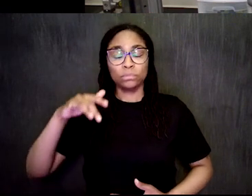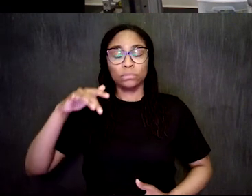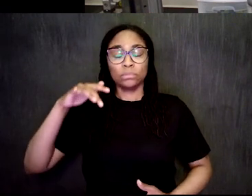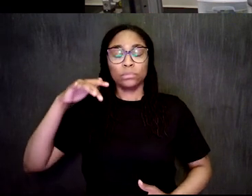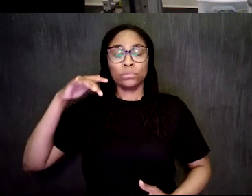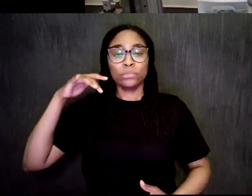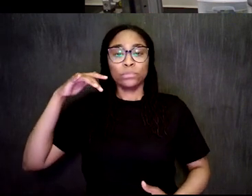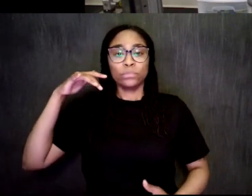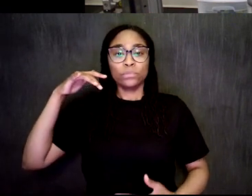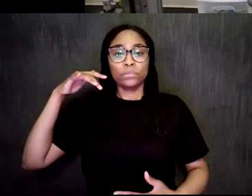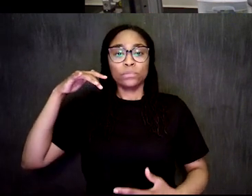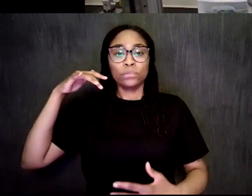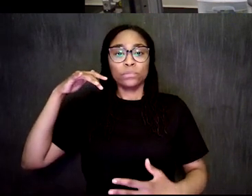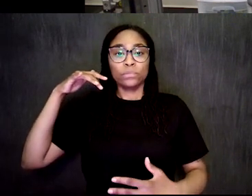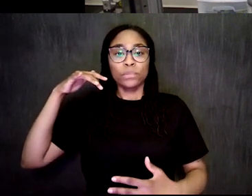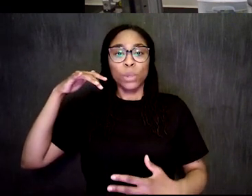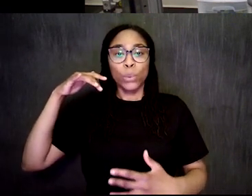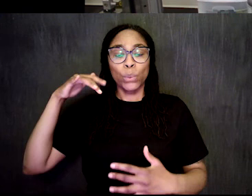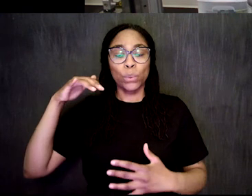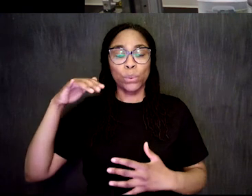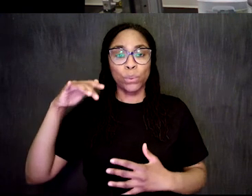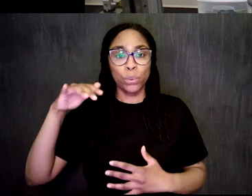Good. Up, inhale.